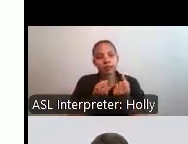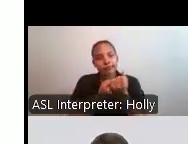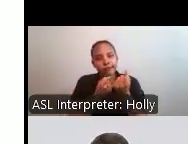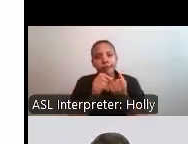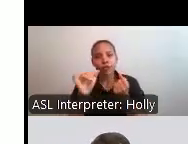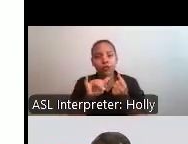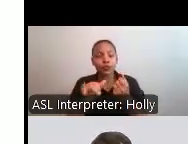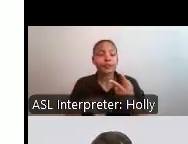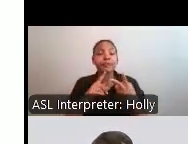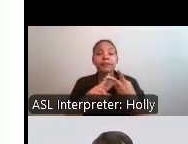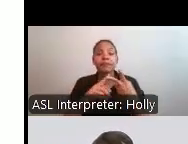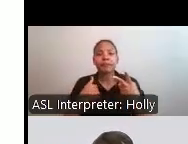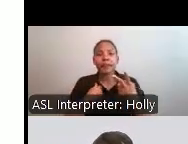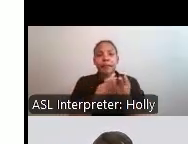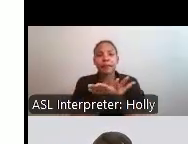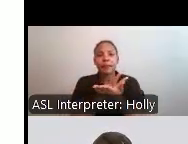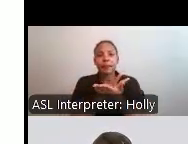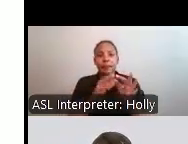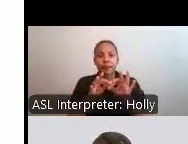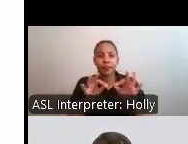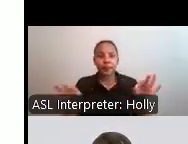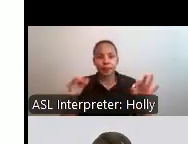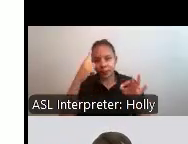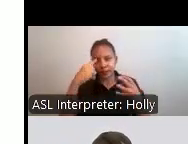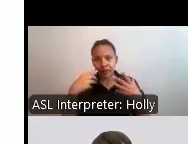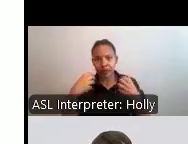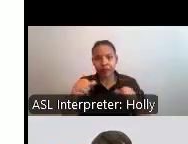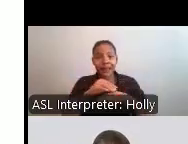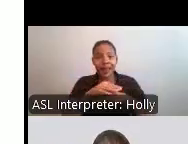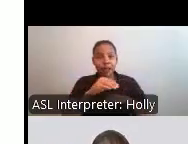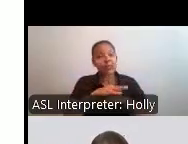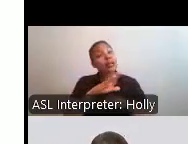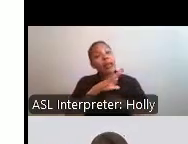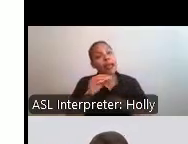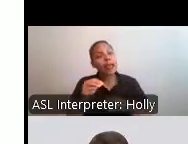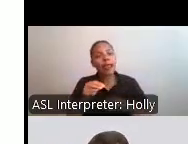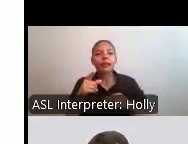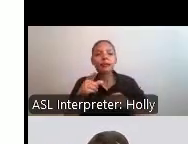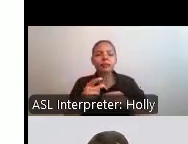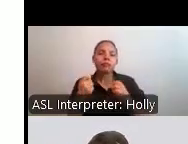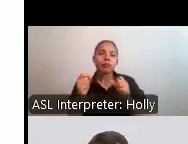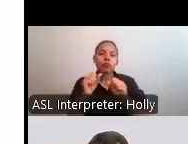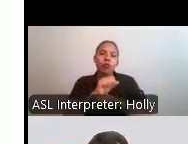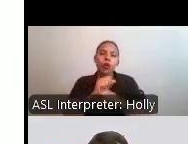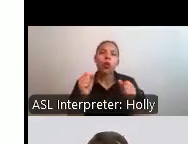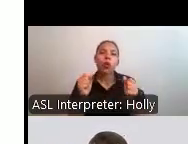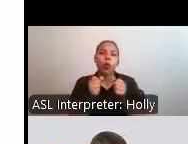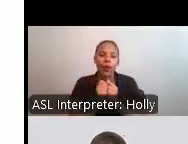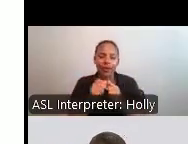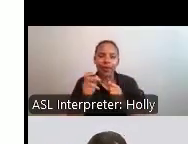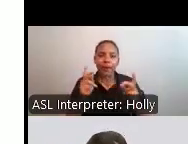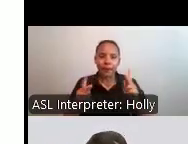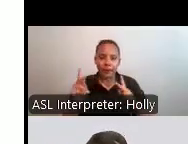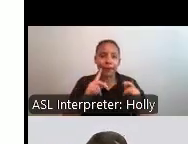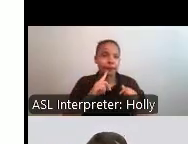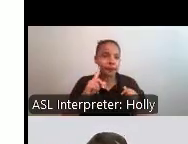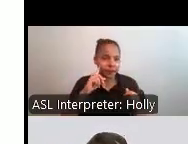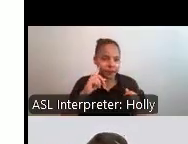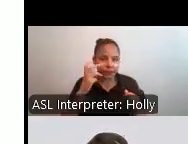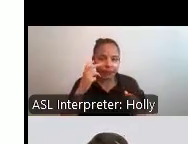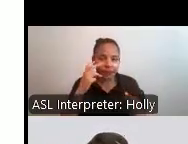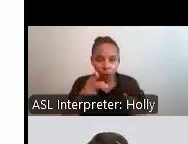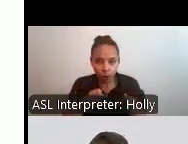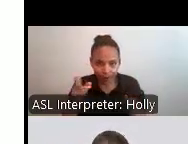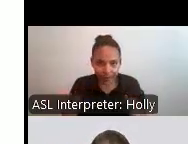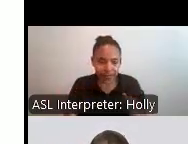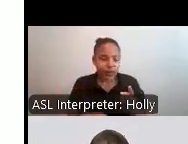master's degree in mental health counseling and has primarily worked with those with mental health field, deaf and hard of hearing,